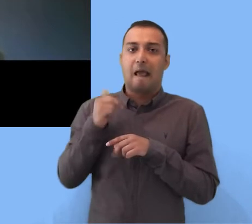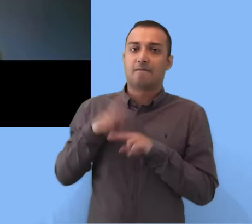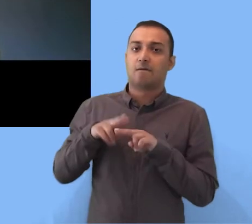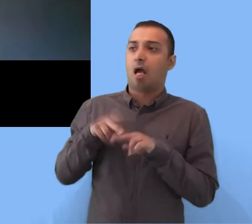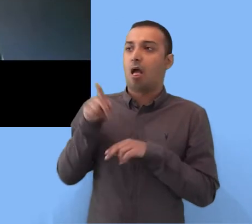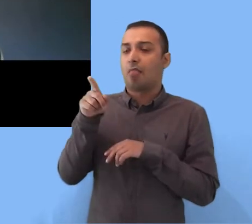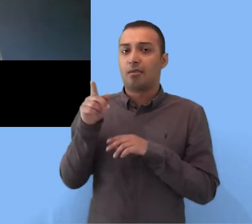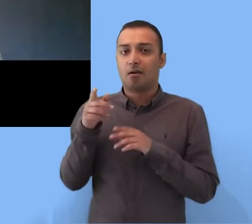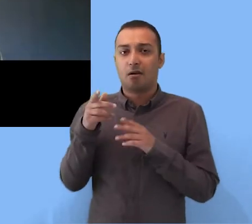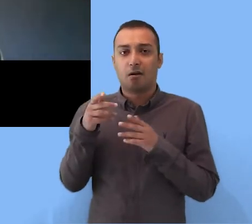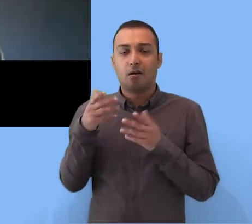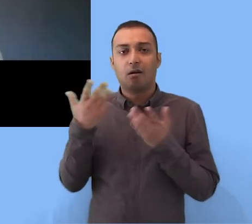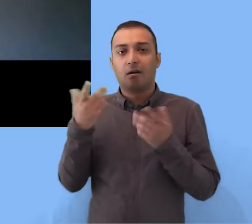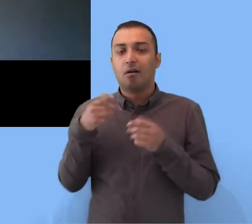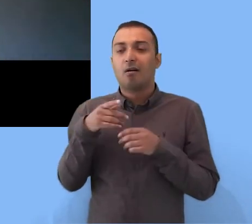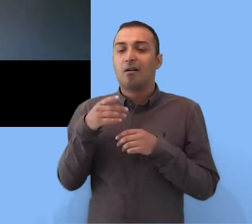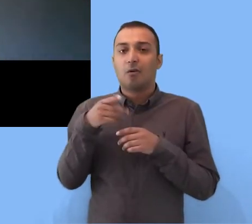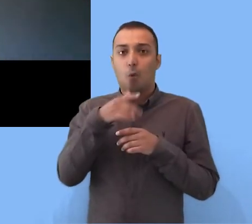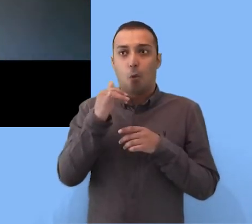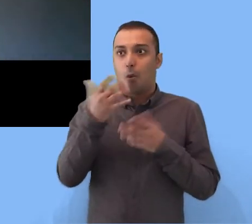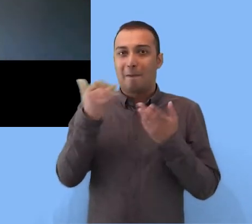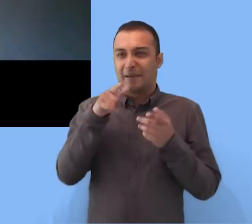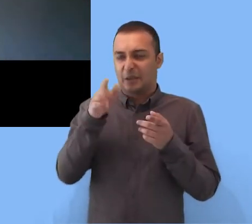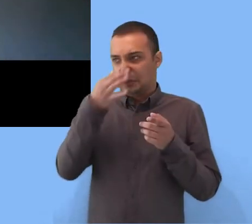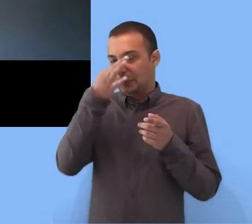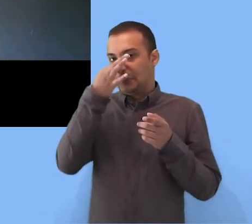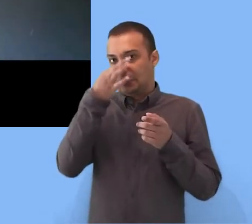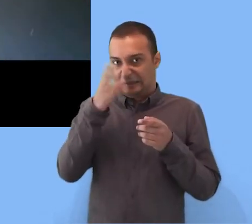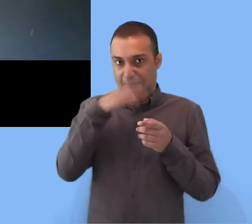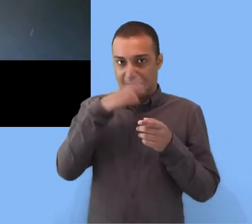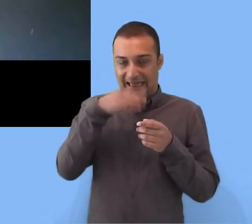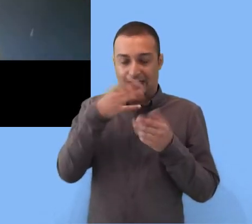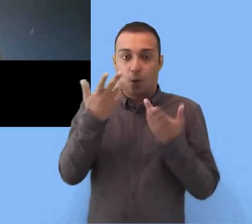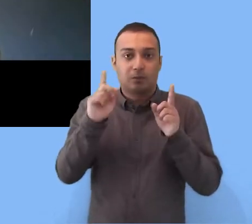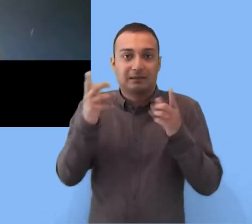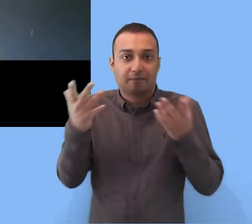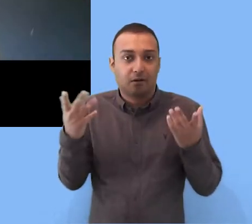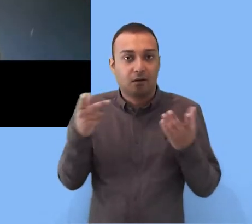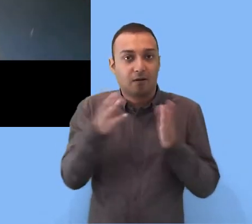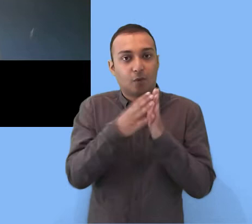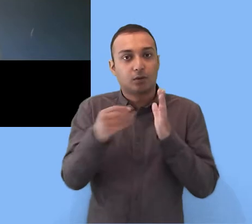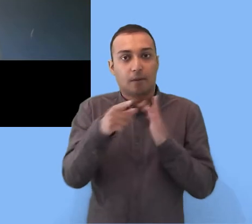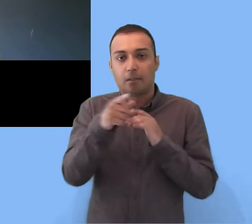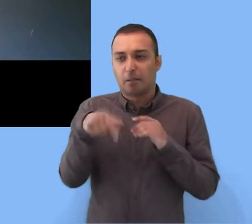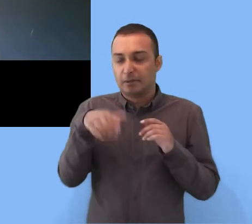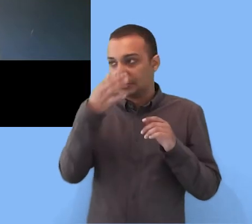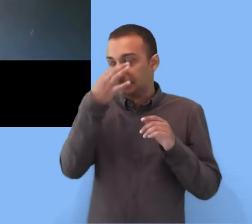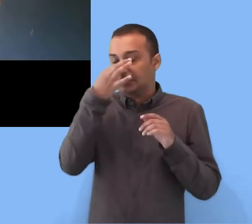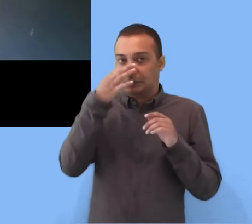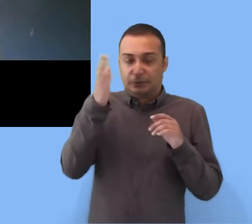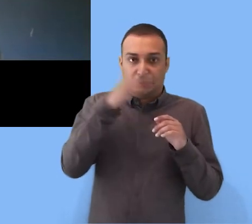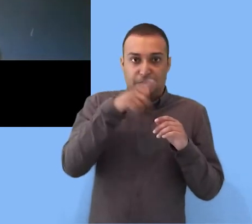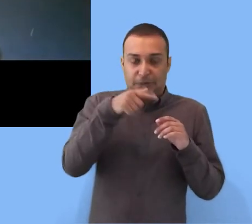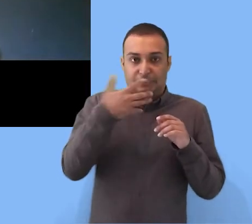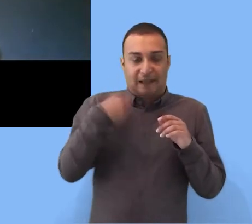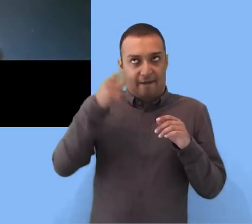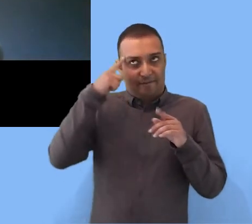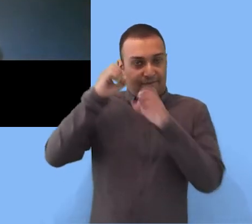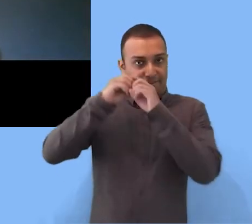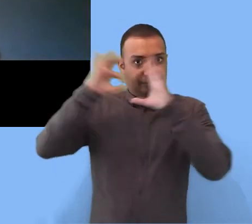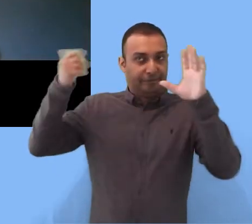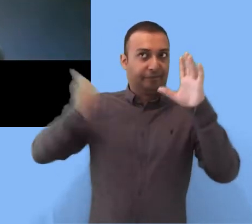they see or even smell. And I guess the question is, if you had any advice for how to manage